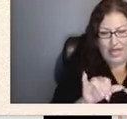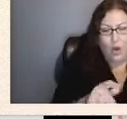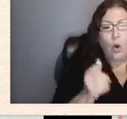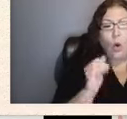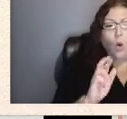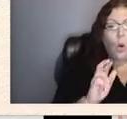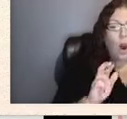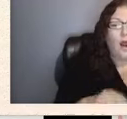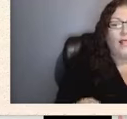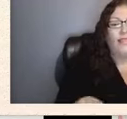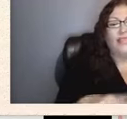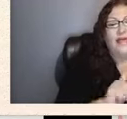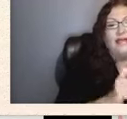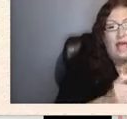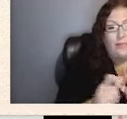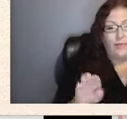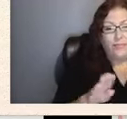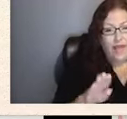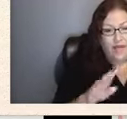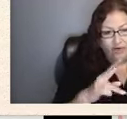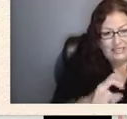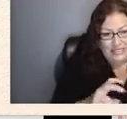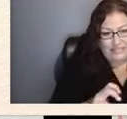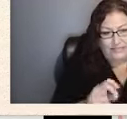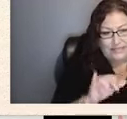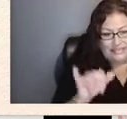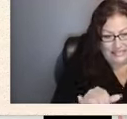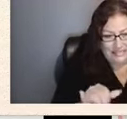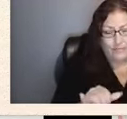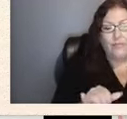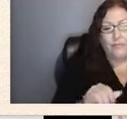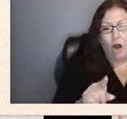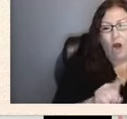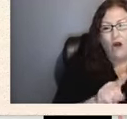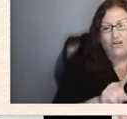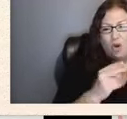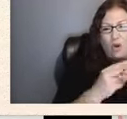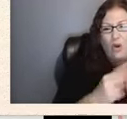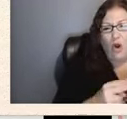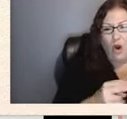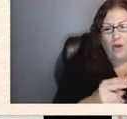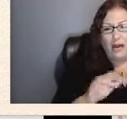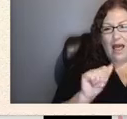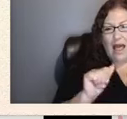Adaptive Behavior Assessment System, also known as the ABAS,